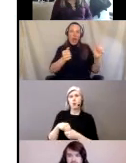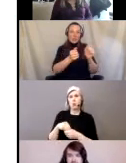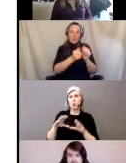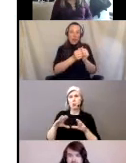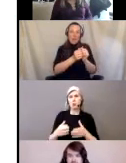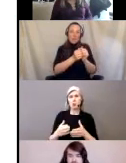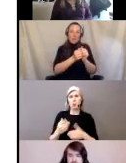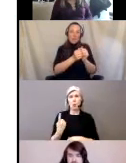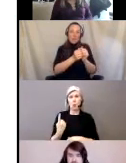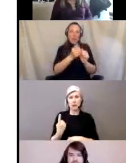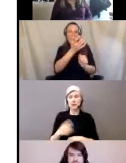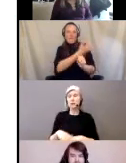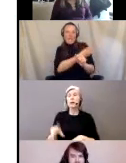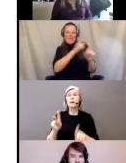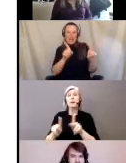and the ones living in a